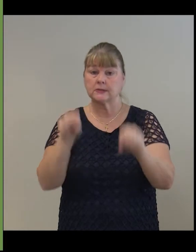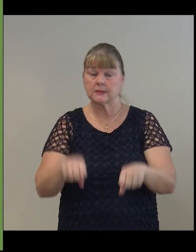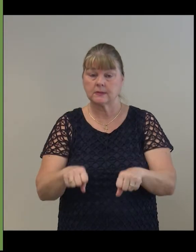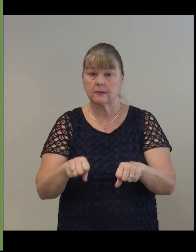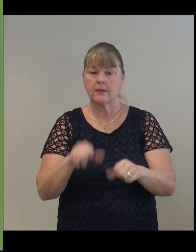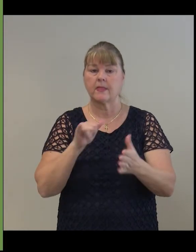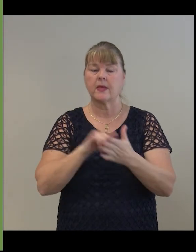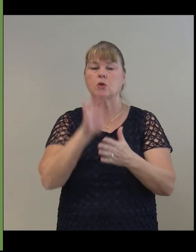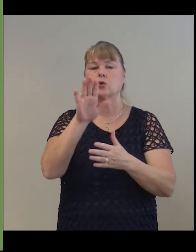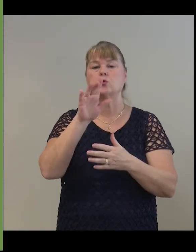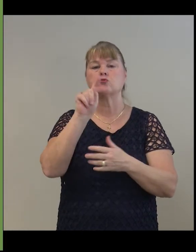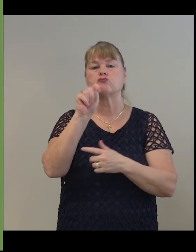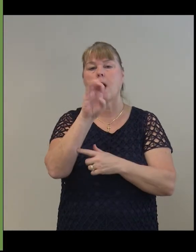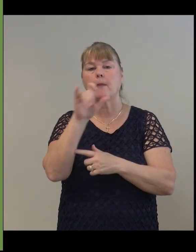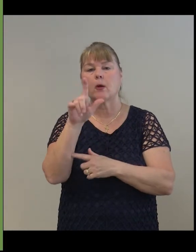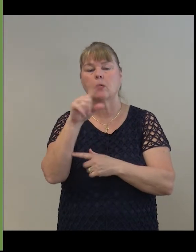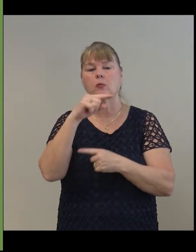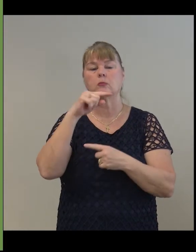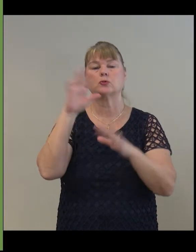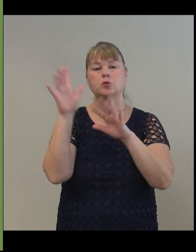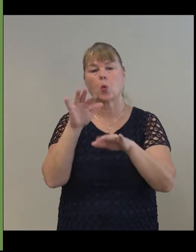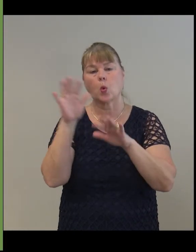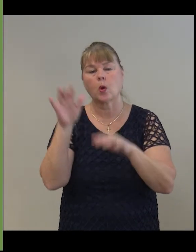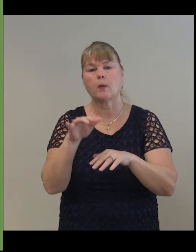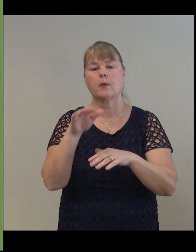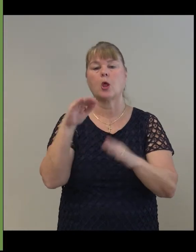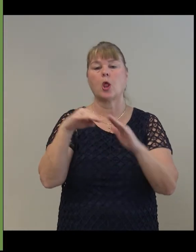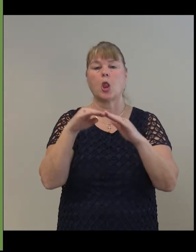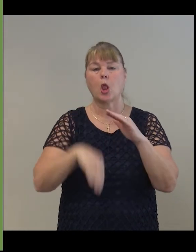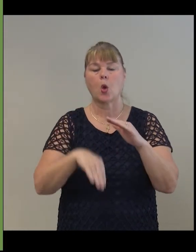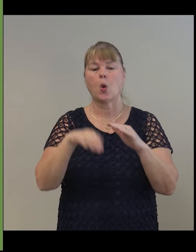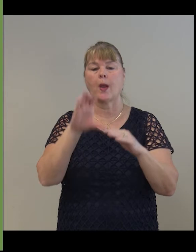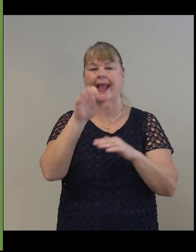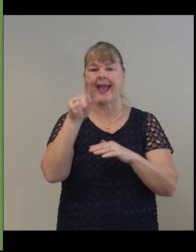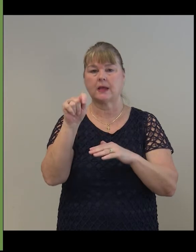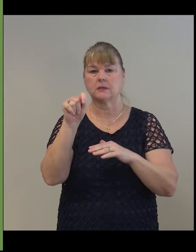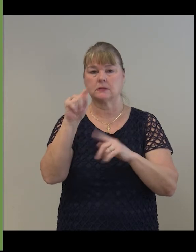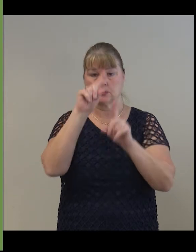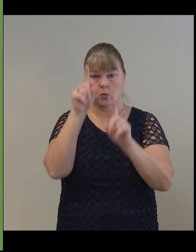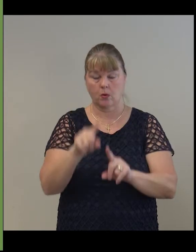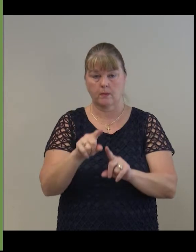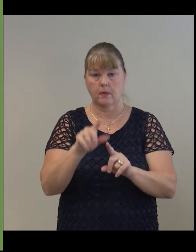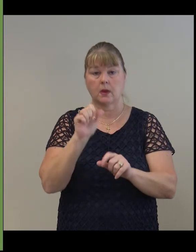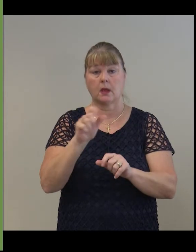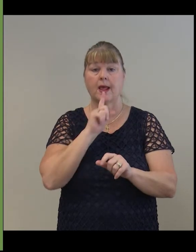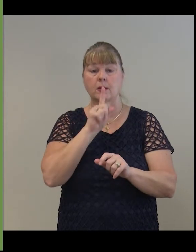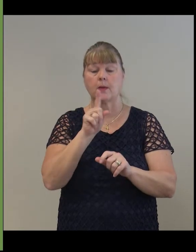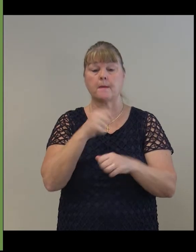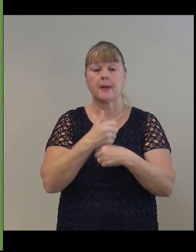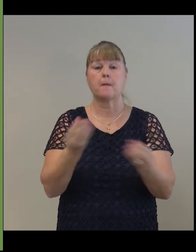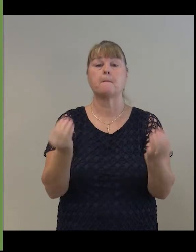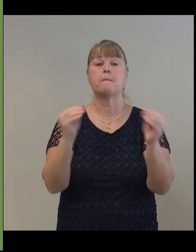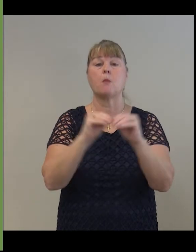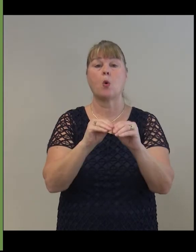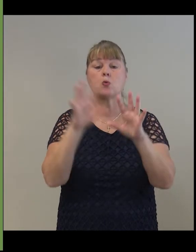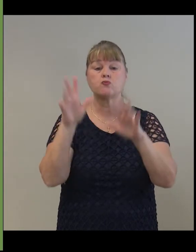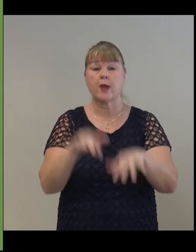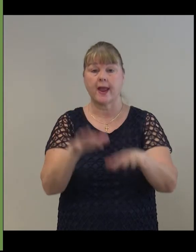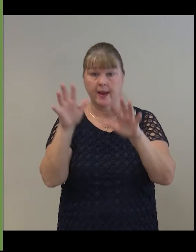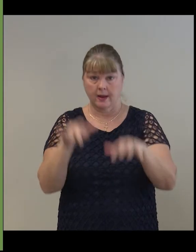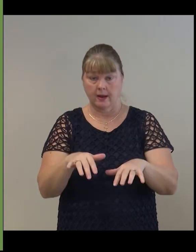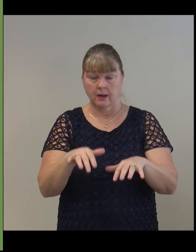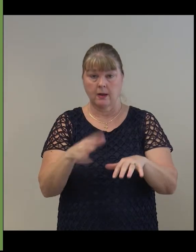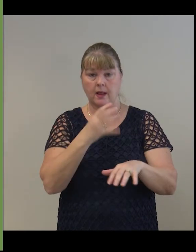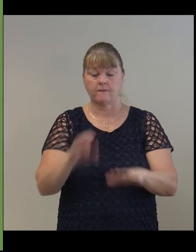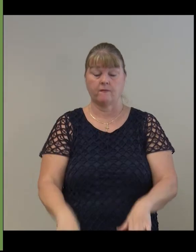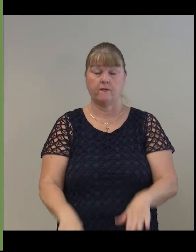category storms, can actually produce more rainfall and flooding. I'm not sure, why it seems,